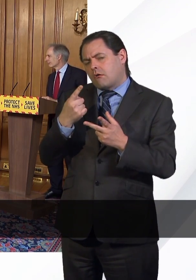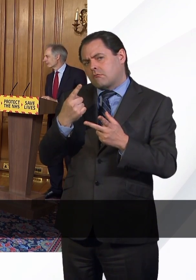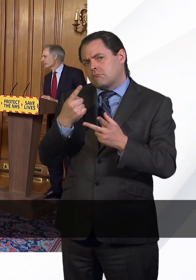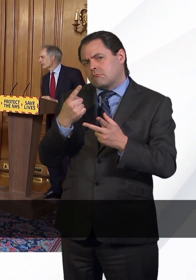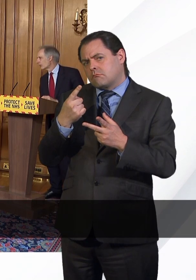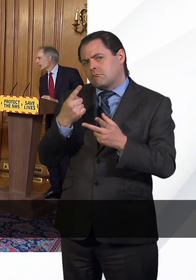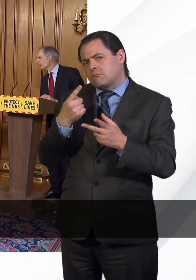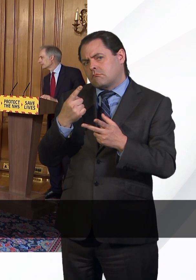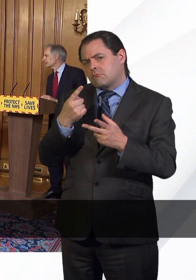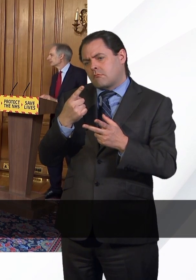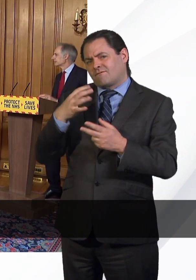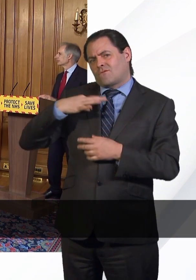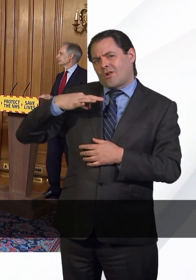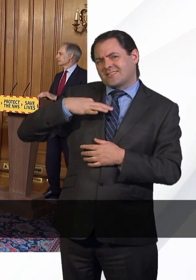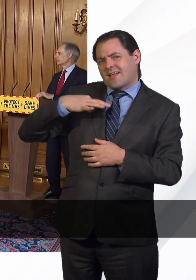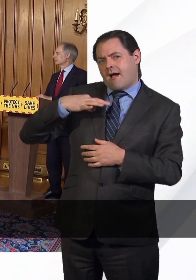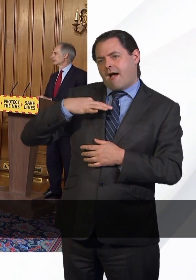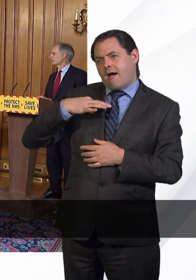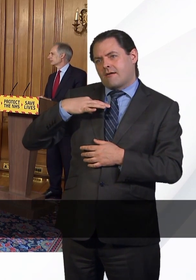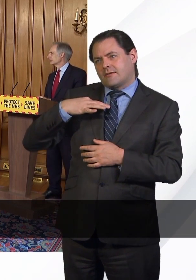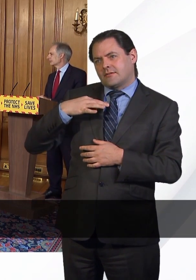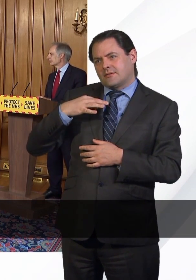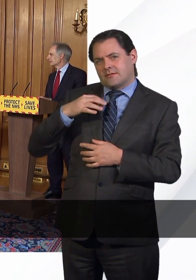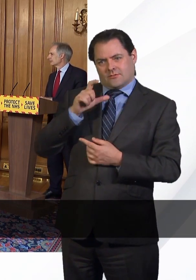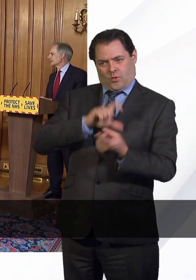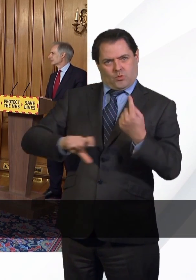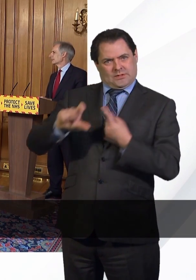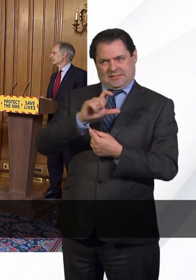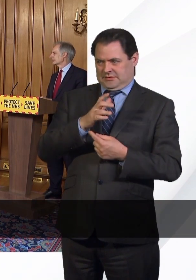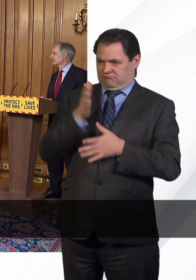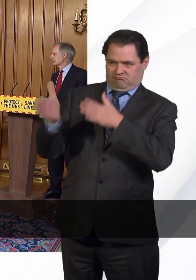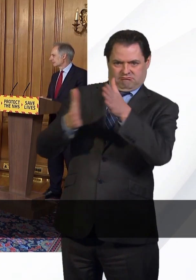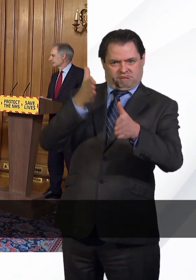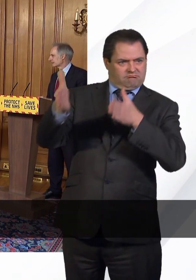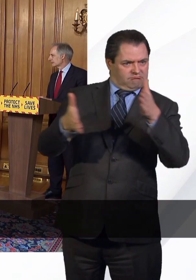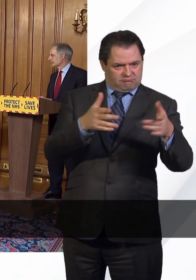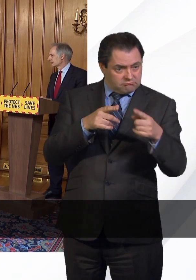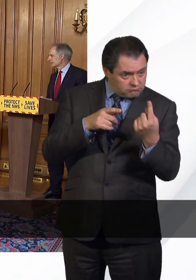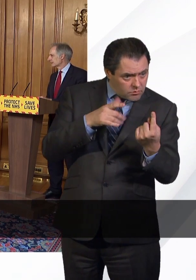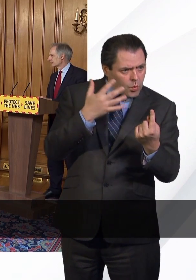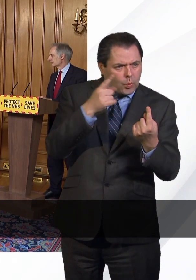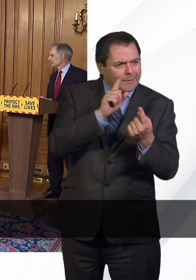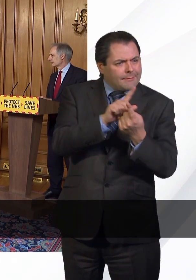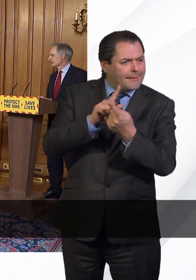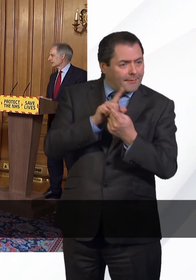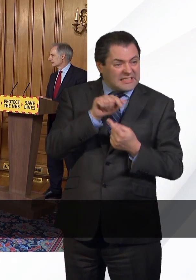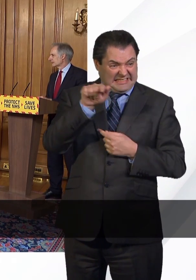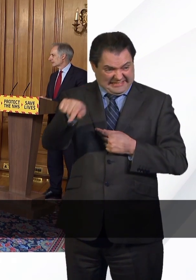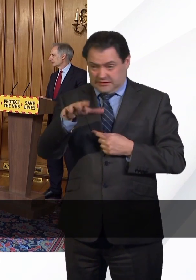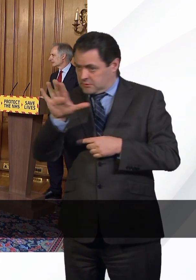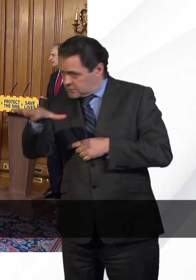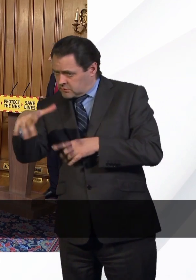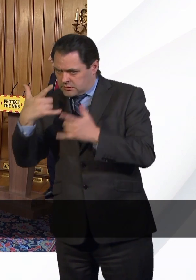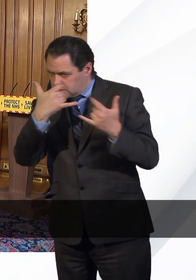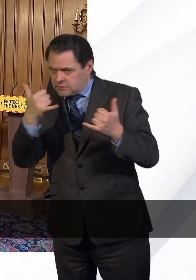of volunteers at the community level going out to track down and trace cases at